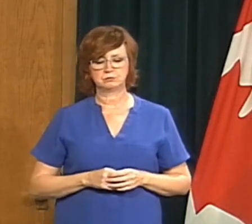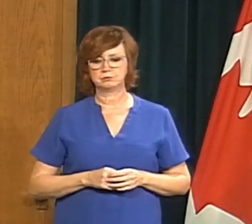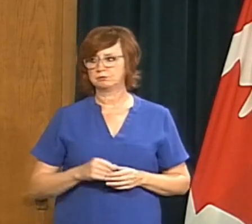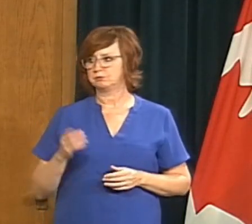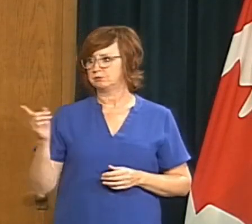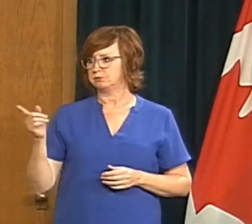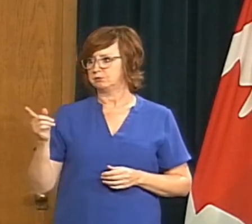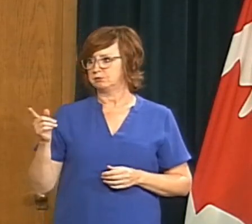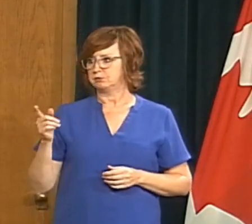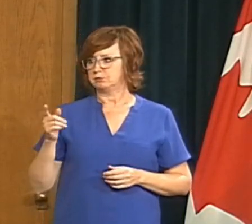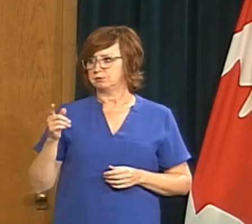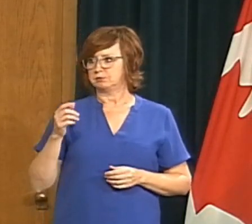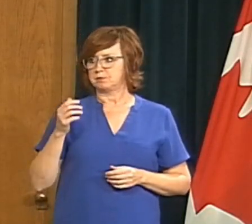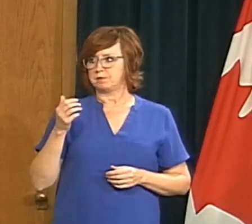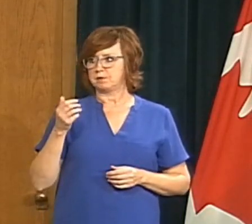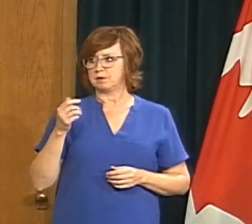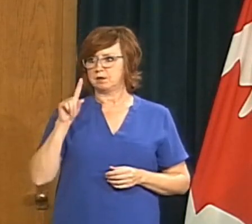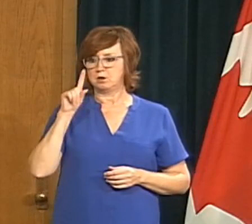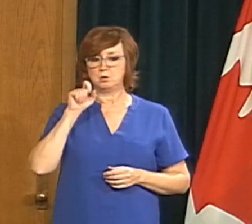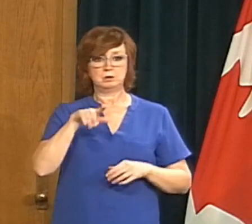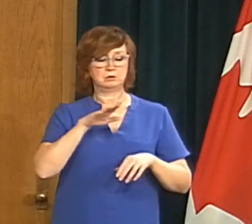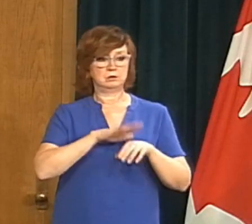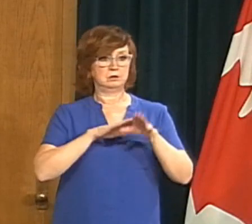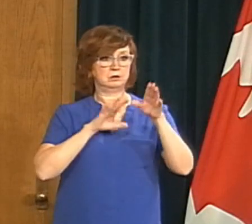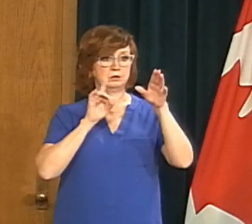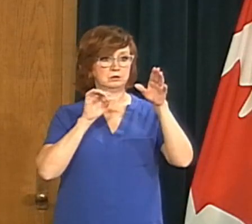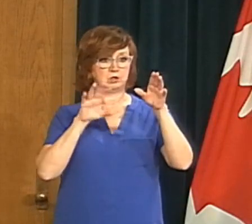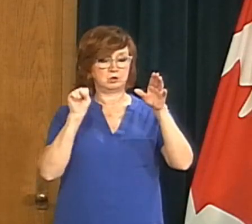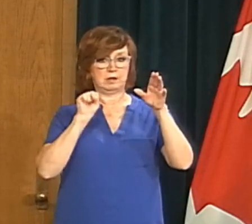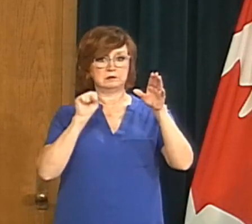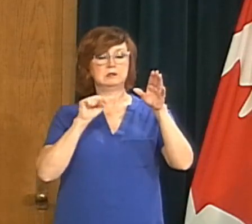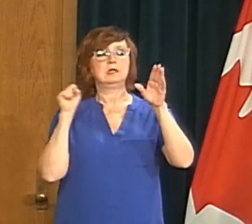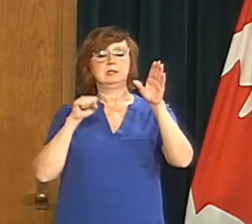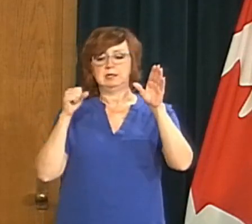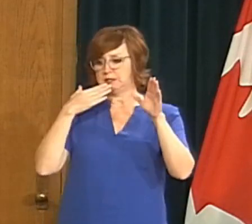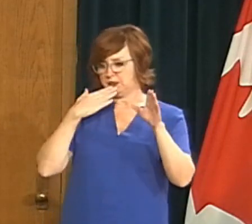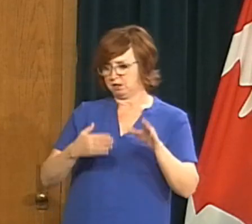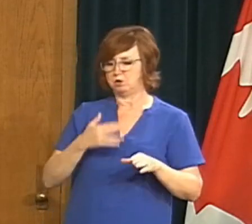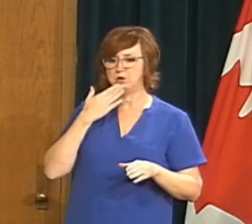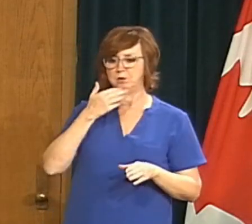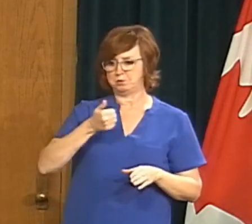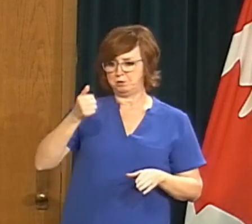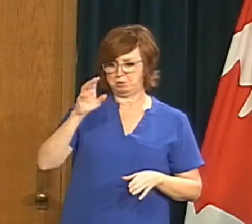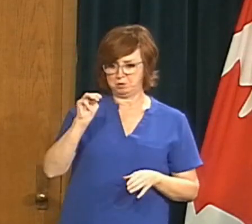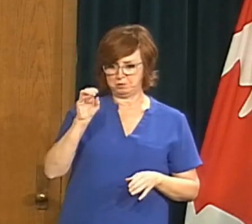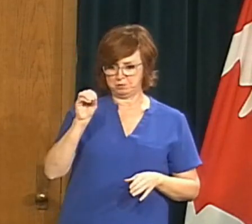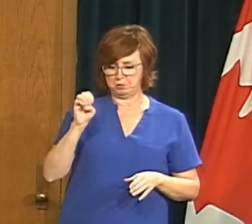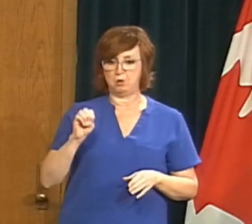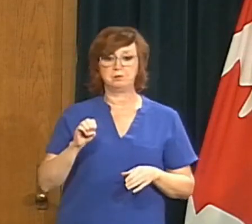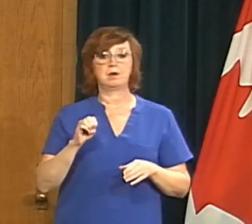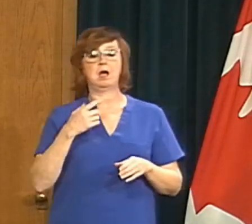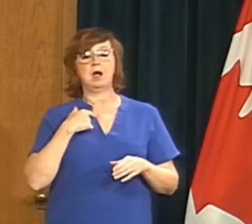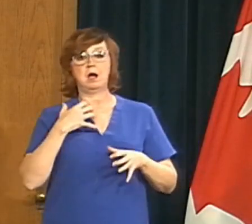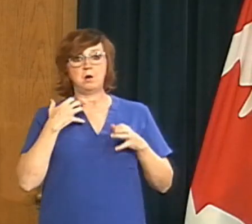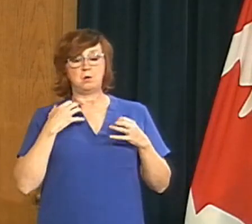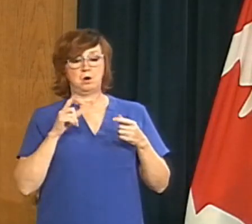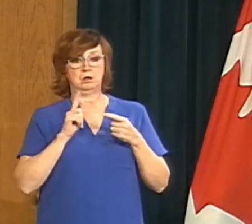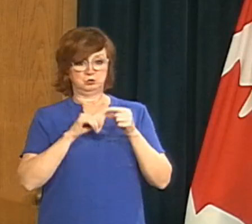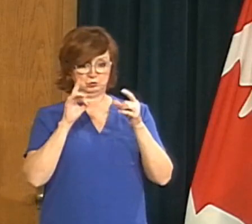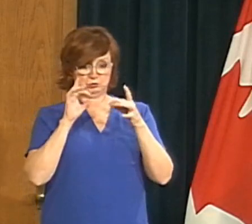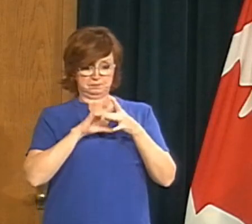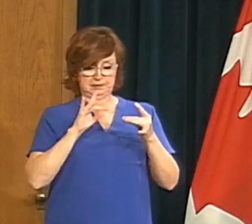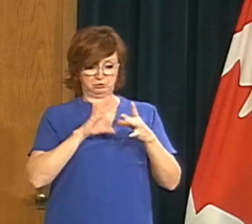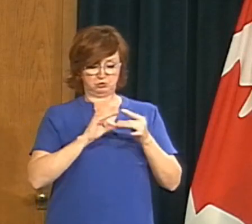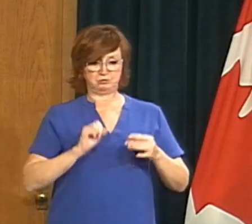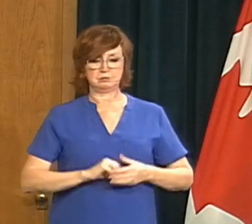Do we have an opening comment from Dr. Shahab on the line? Thank you, Premier. I just wanted to again walk over